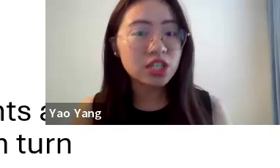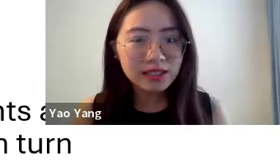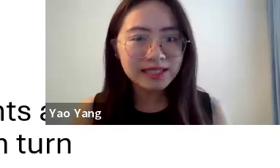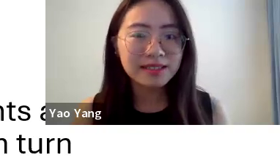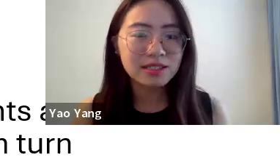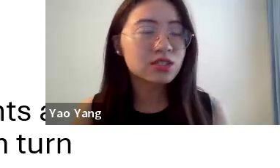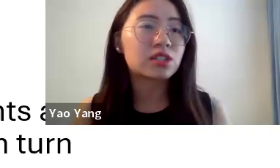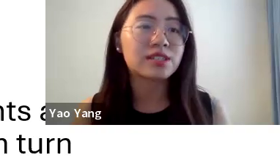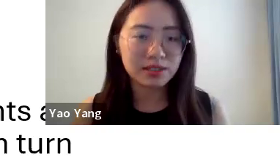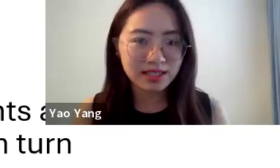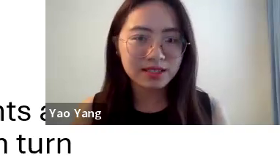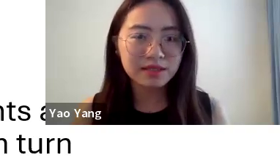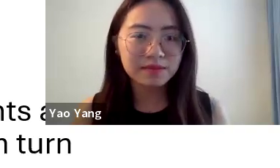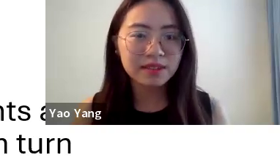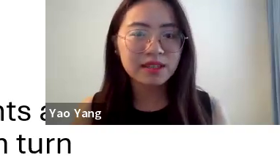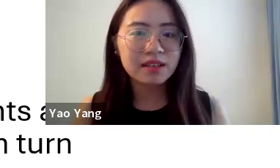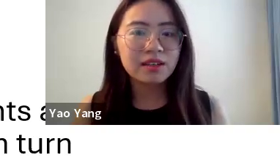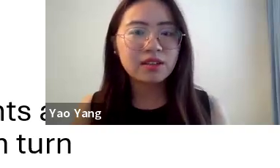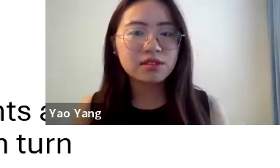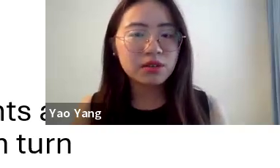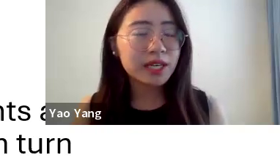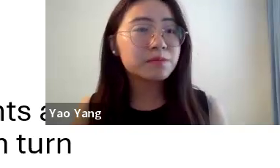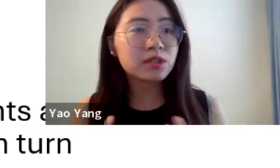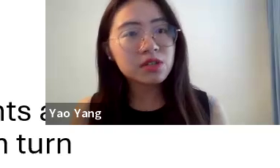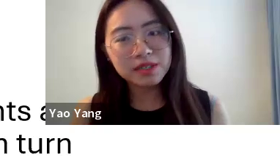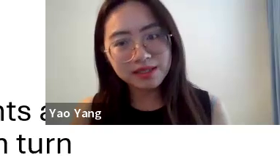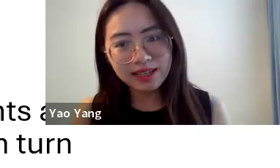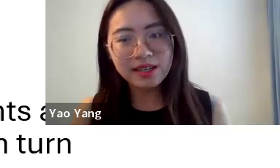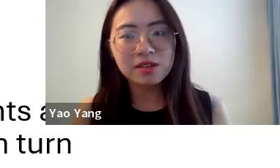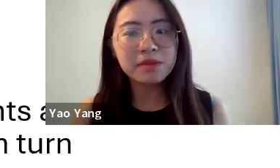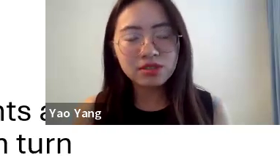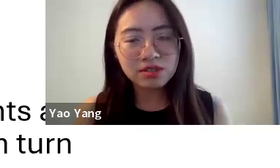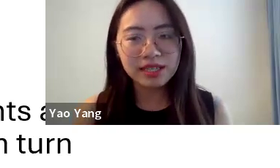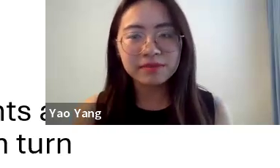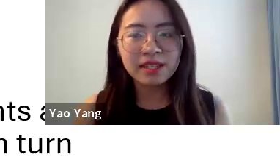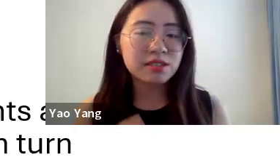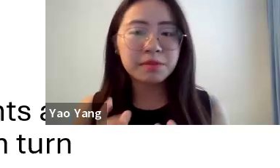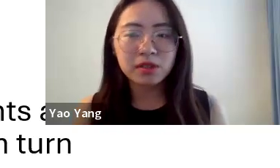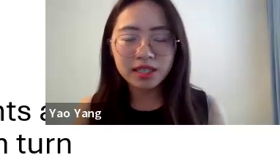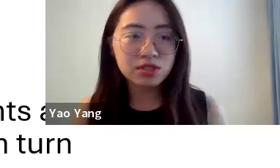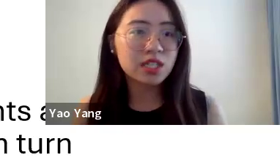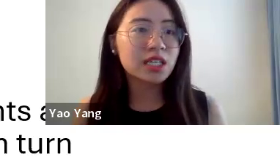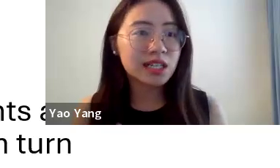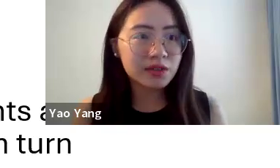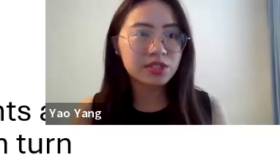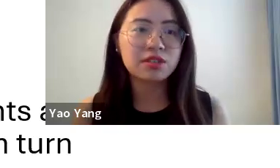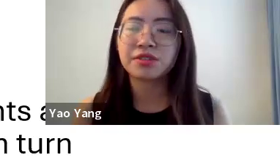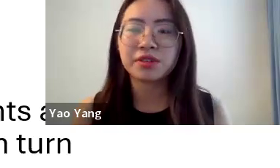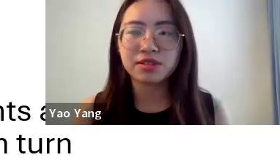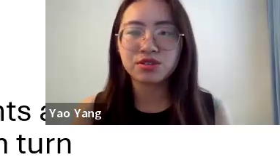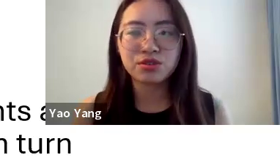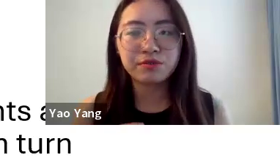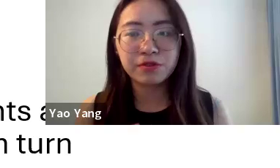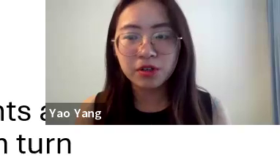they internalize it or doubt it. So in program design or mentoring, it's important to encourage